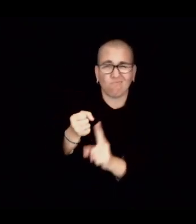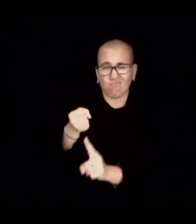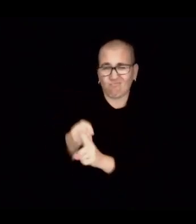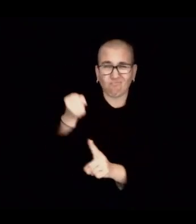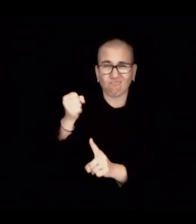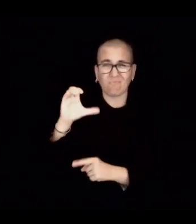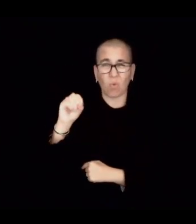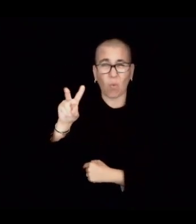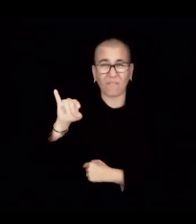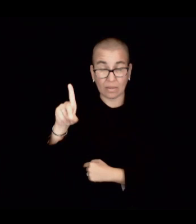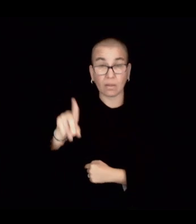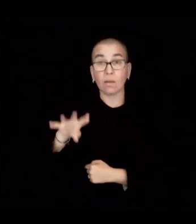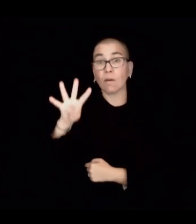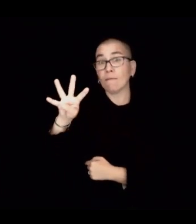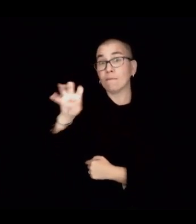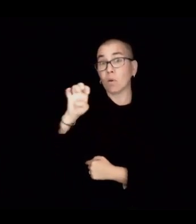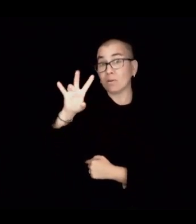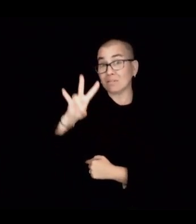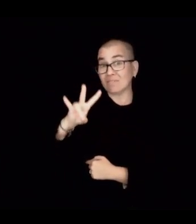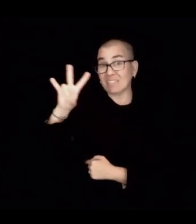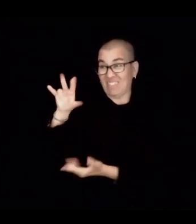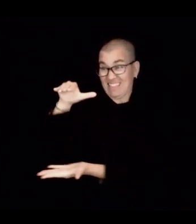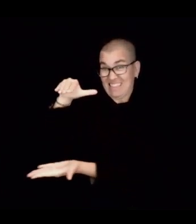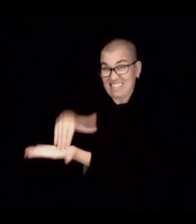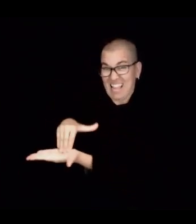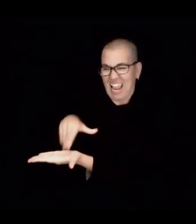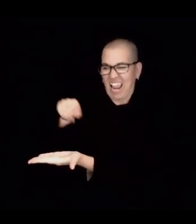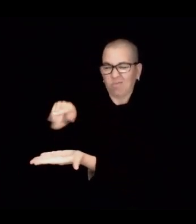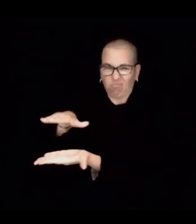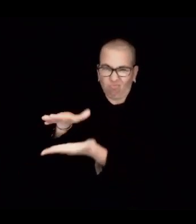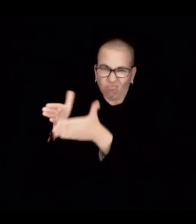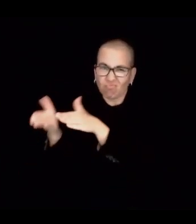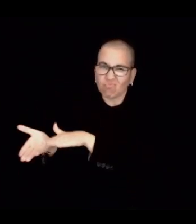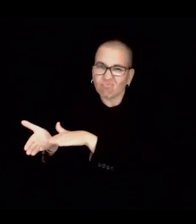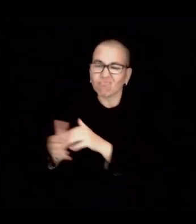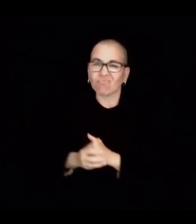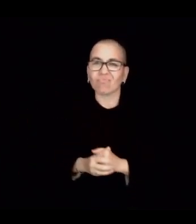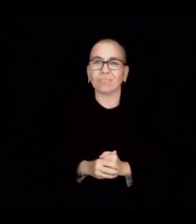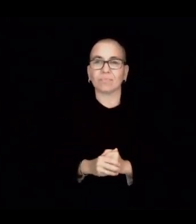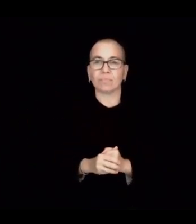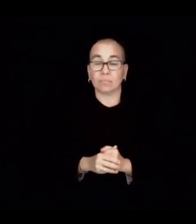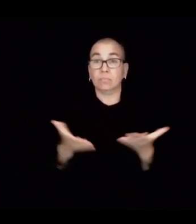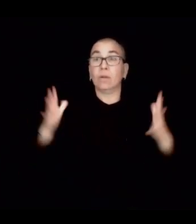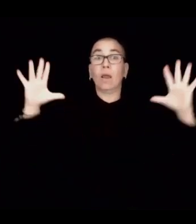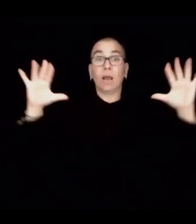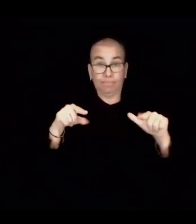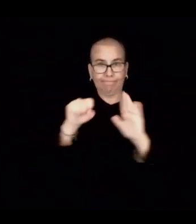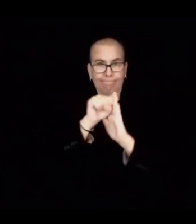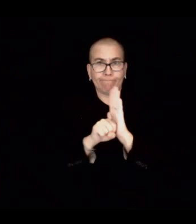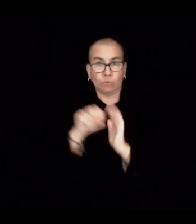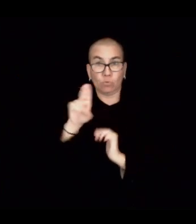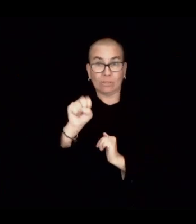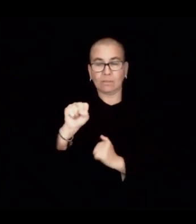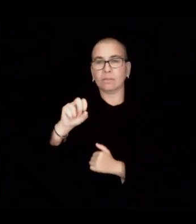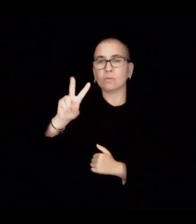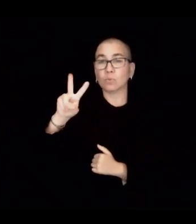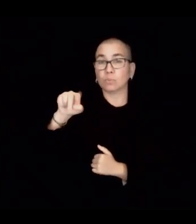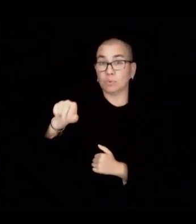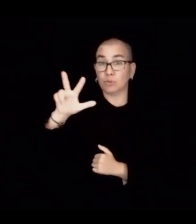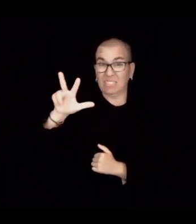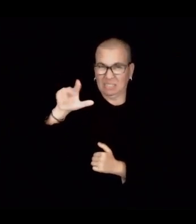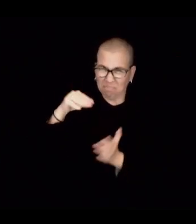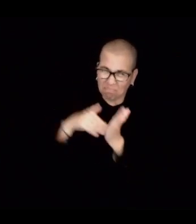United States, we were at more than 2.3 million cases and 121,000 deaths.